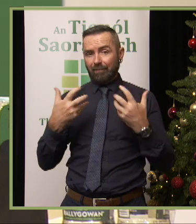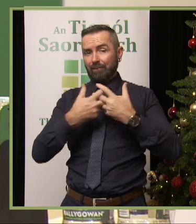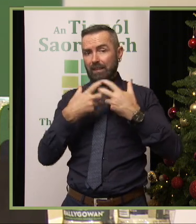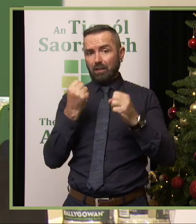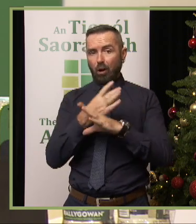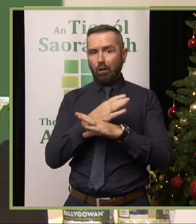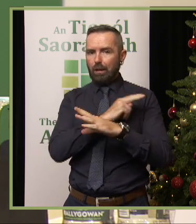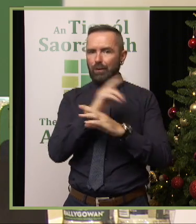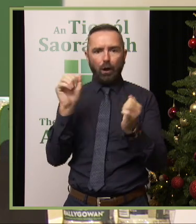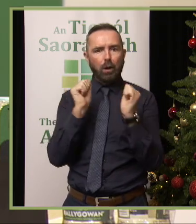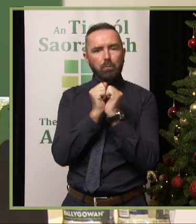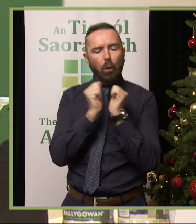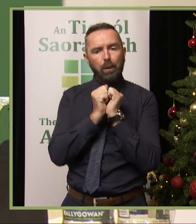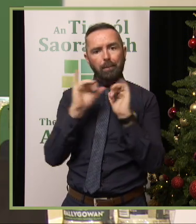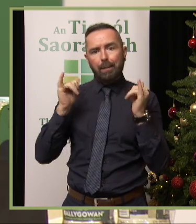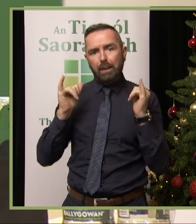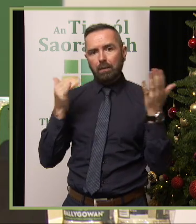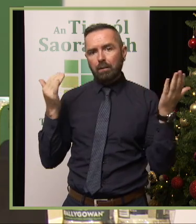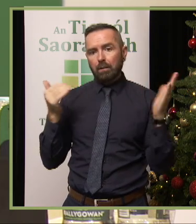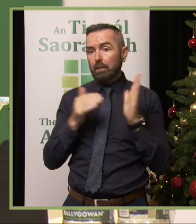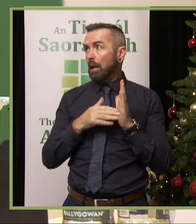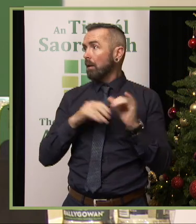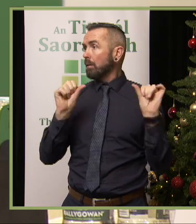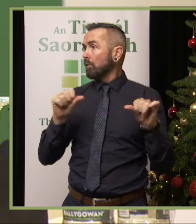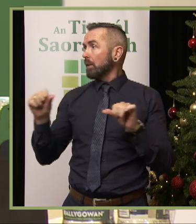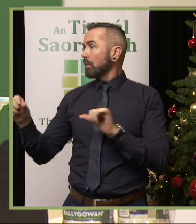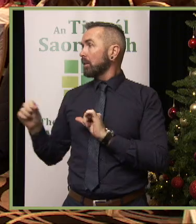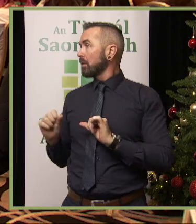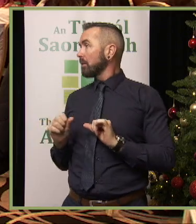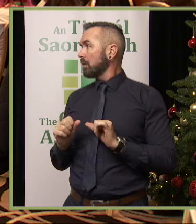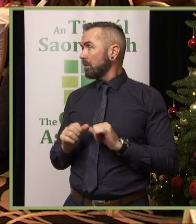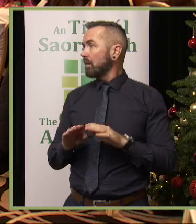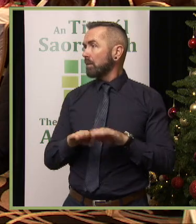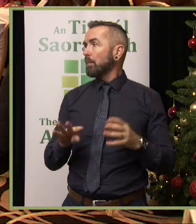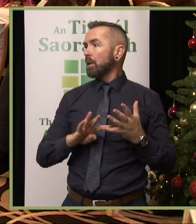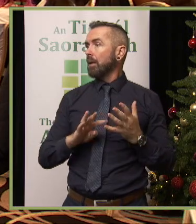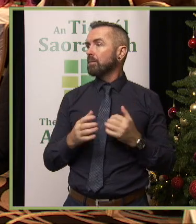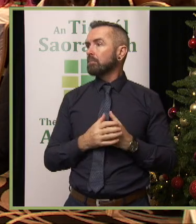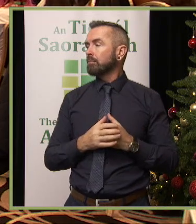Yeah. Okay. Hilary, table 9.